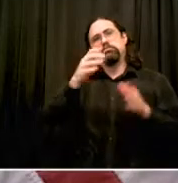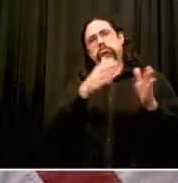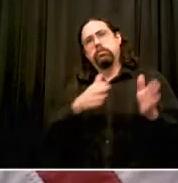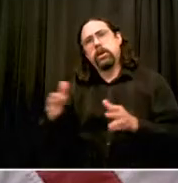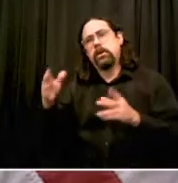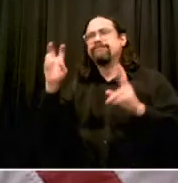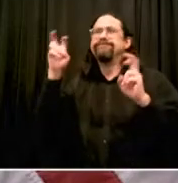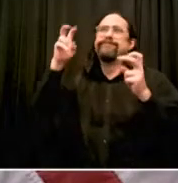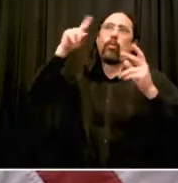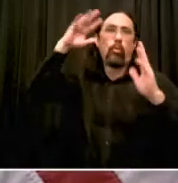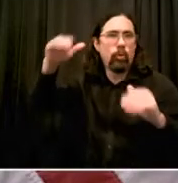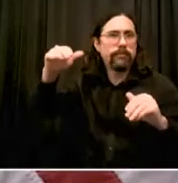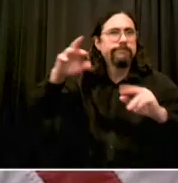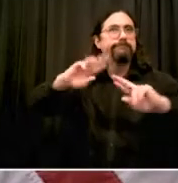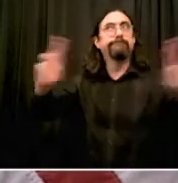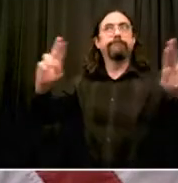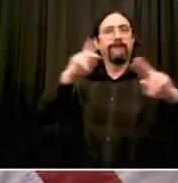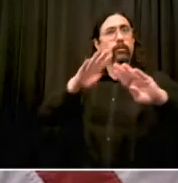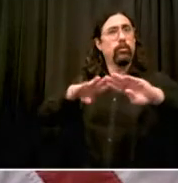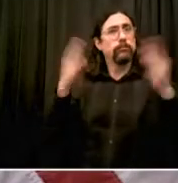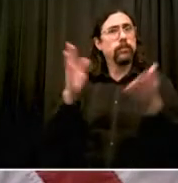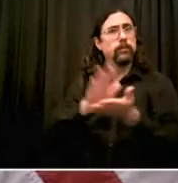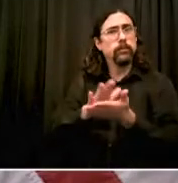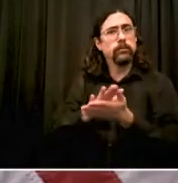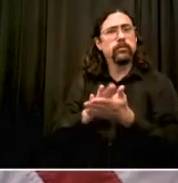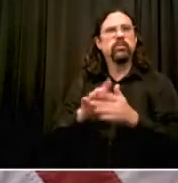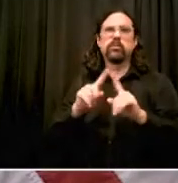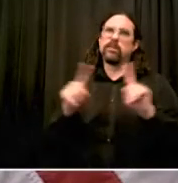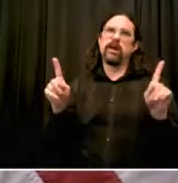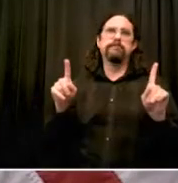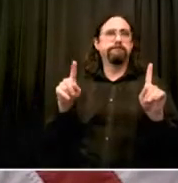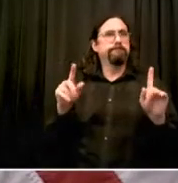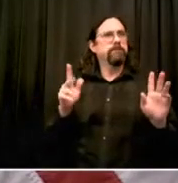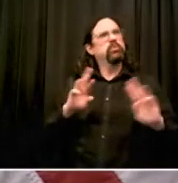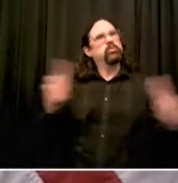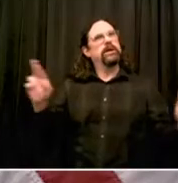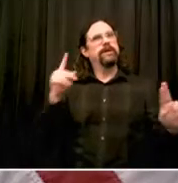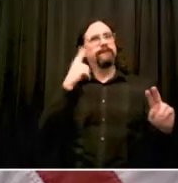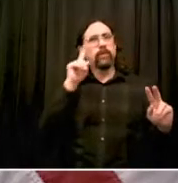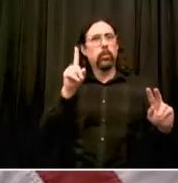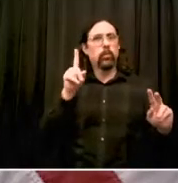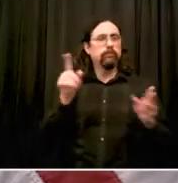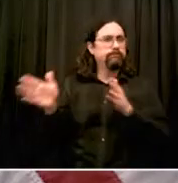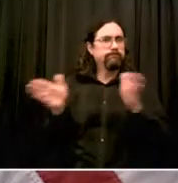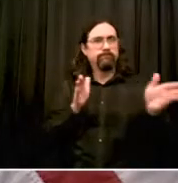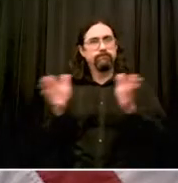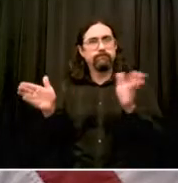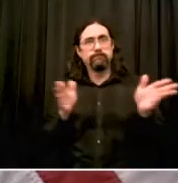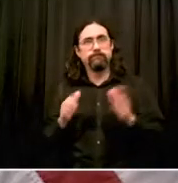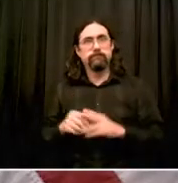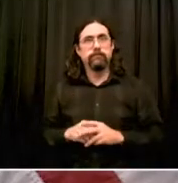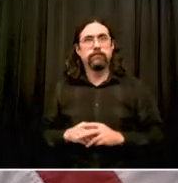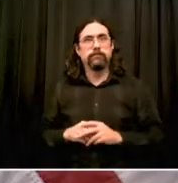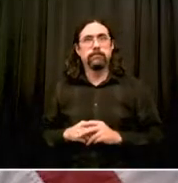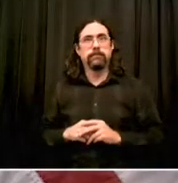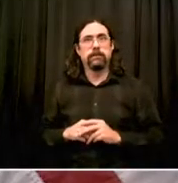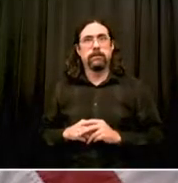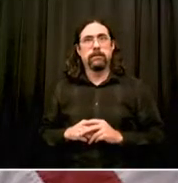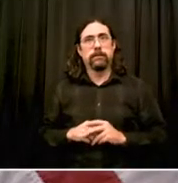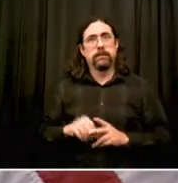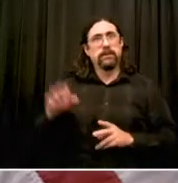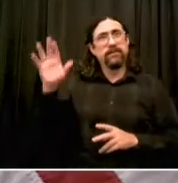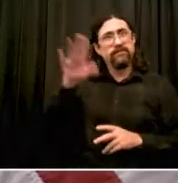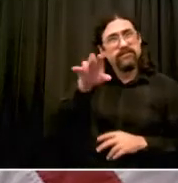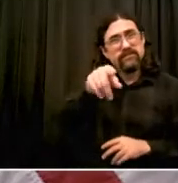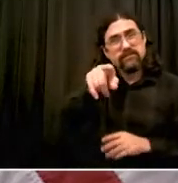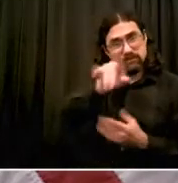Okay, so just to clarify, your office didn't reach out to the governor's office at all, but anytime yesterday or the day before? We talked to our